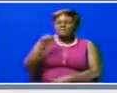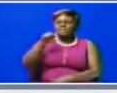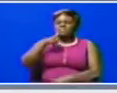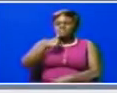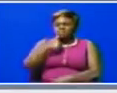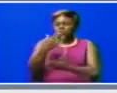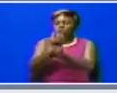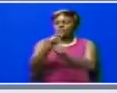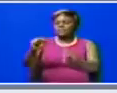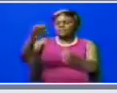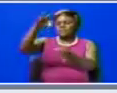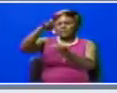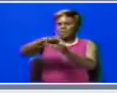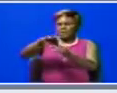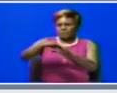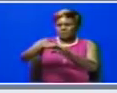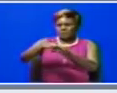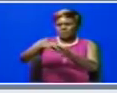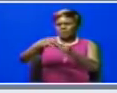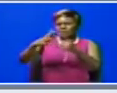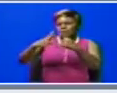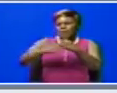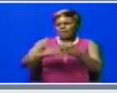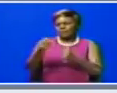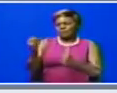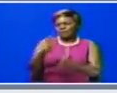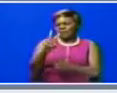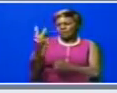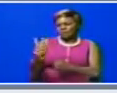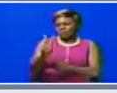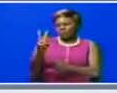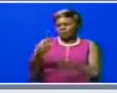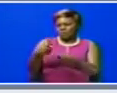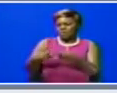the presidential election by the 9th of February next year.